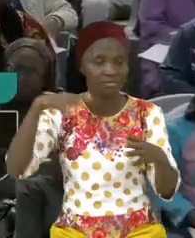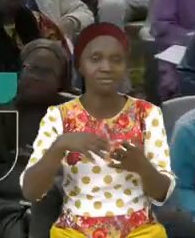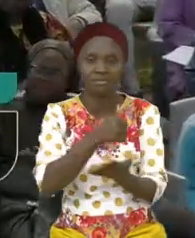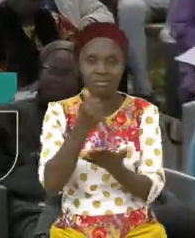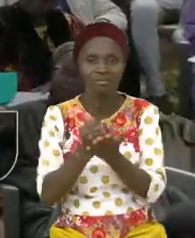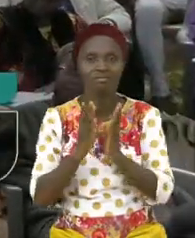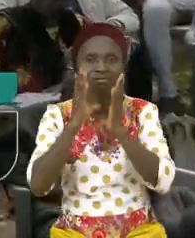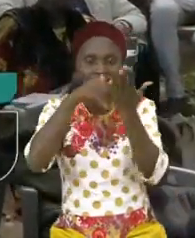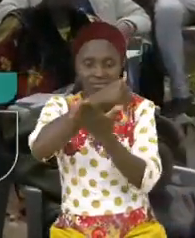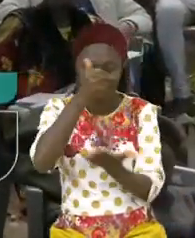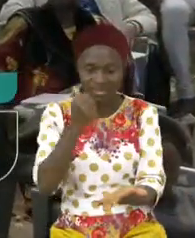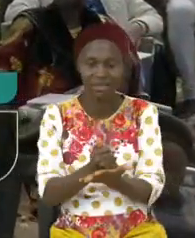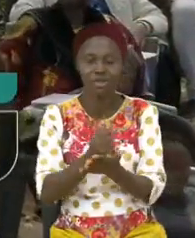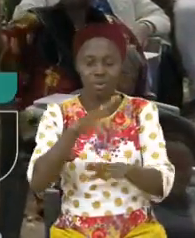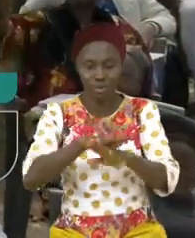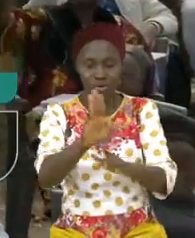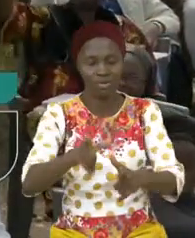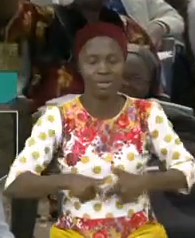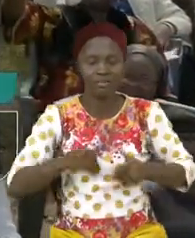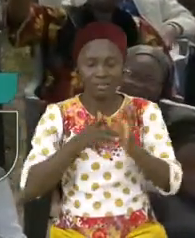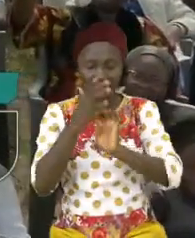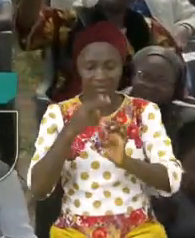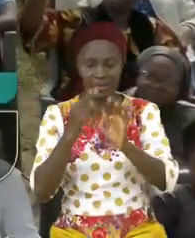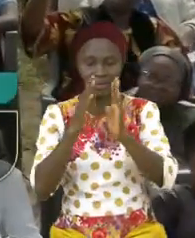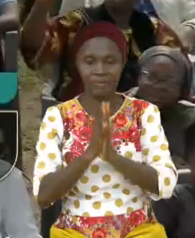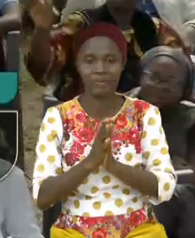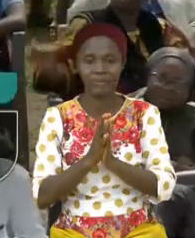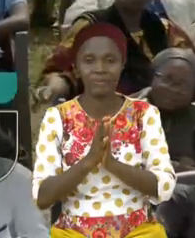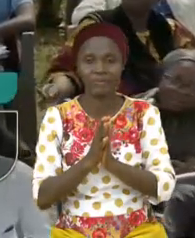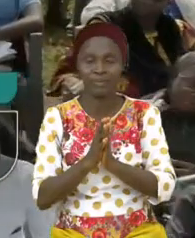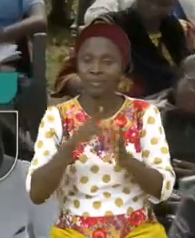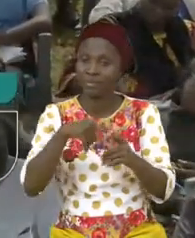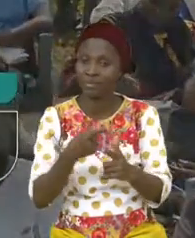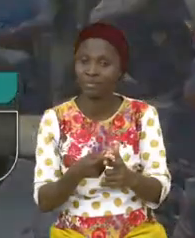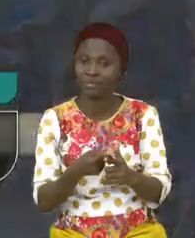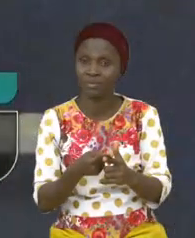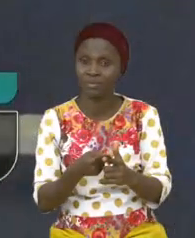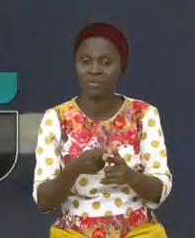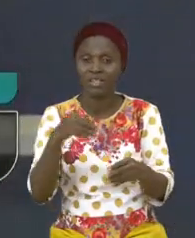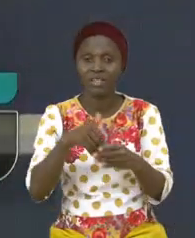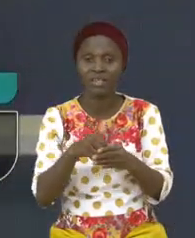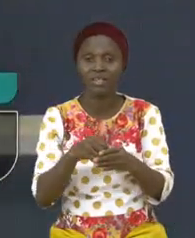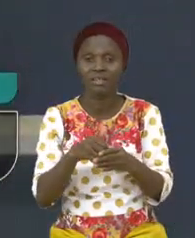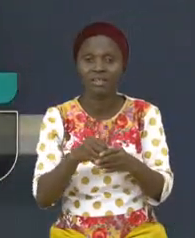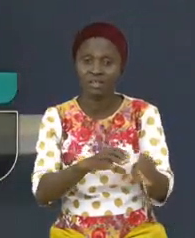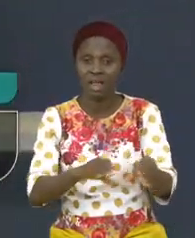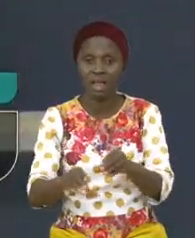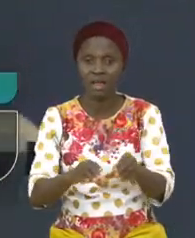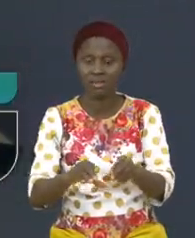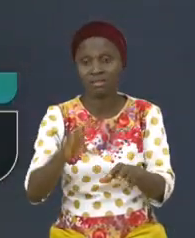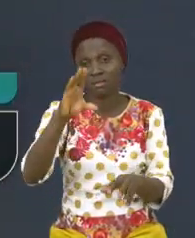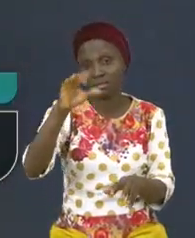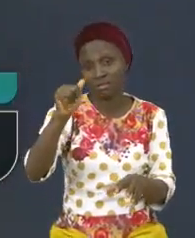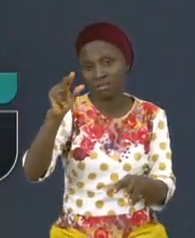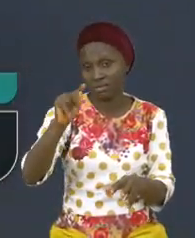Amen upon your life. And then look at Acts chapter 4,